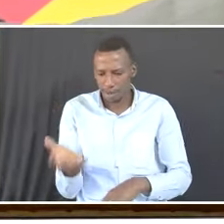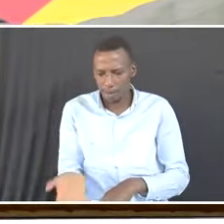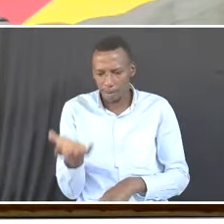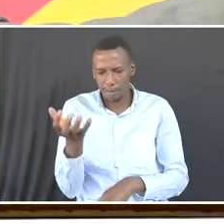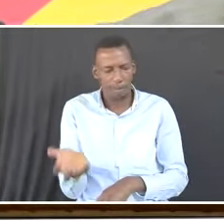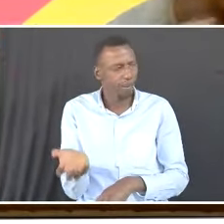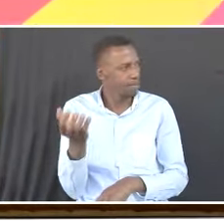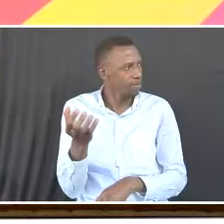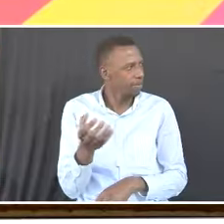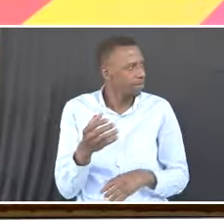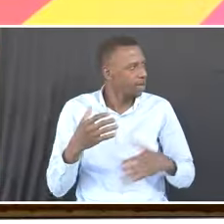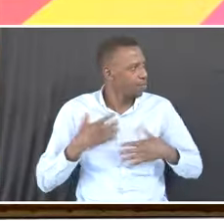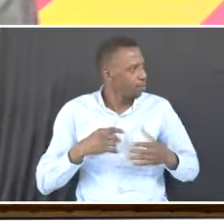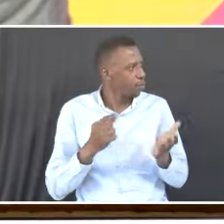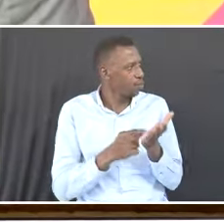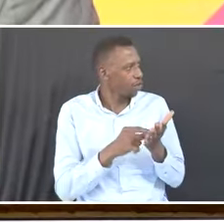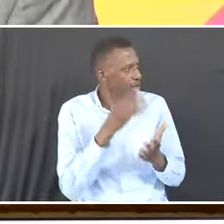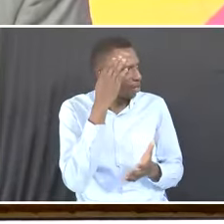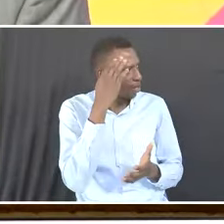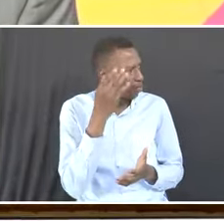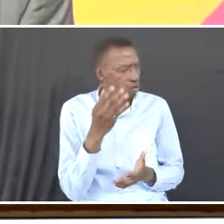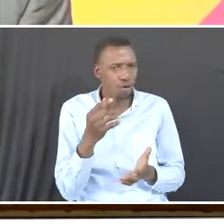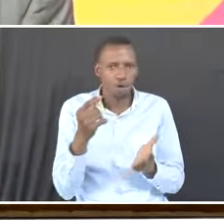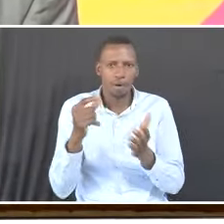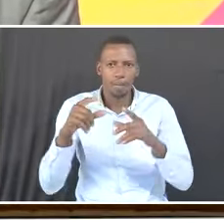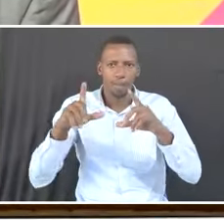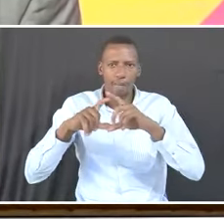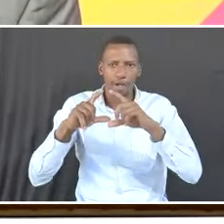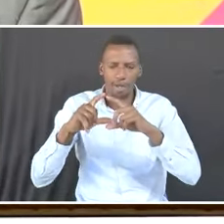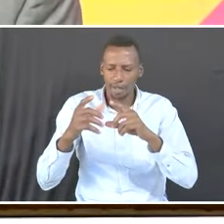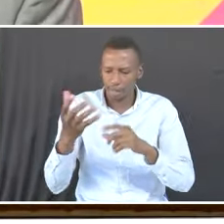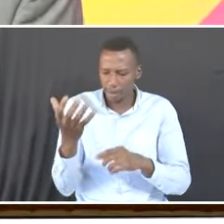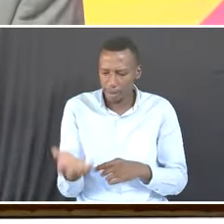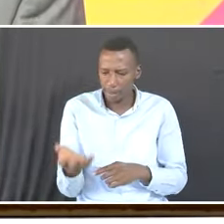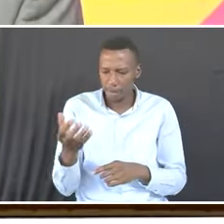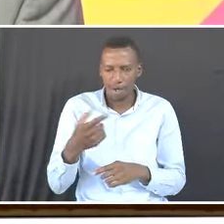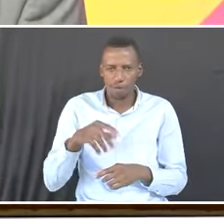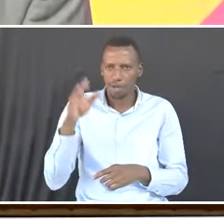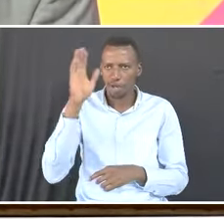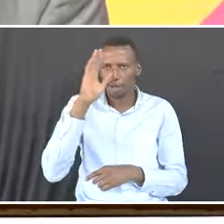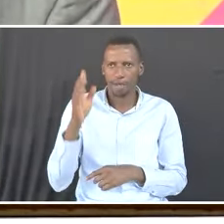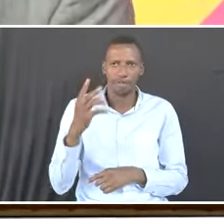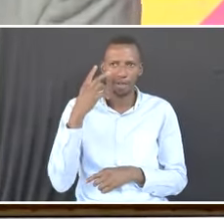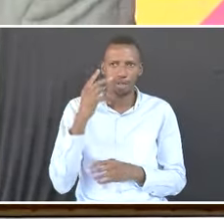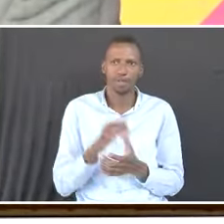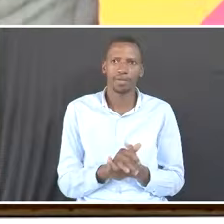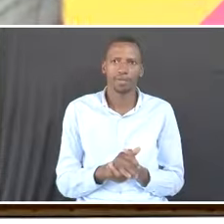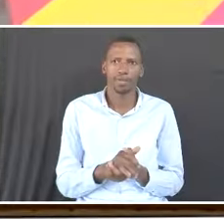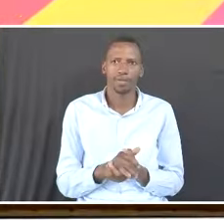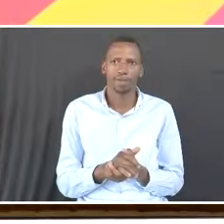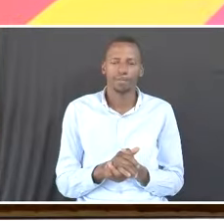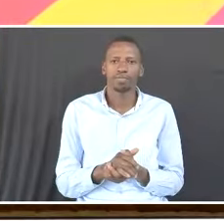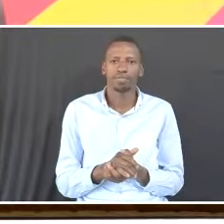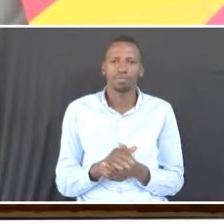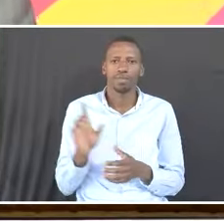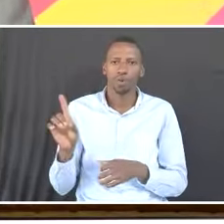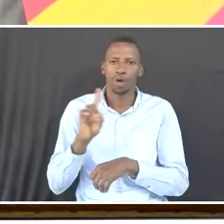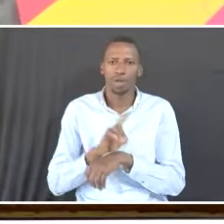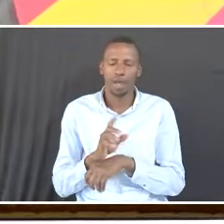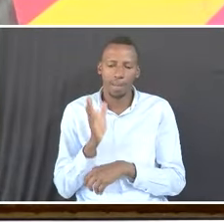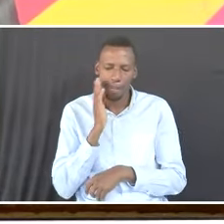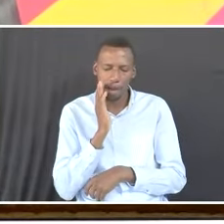you know mandazi? We had never seen mandazi. So, mommy prepared mandazi.